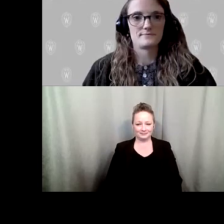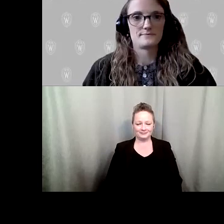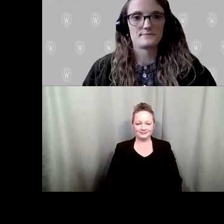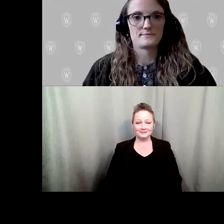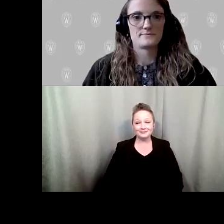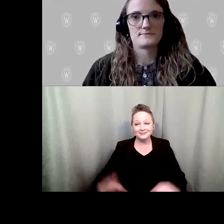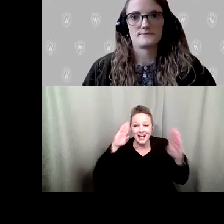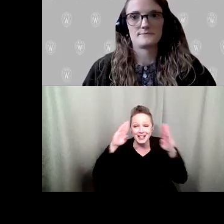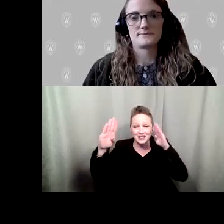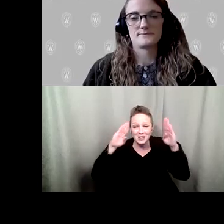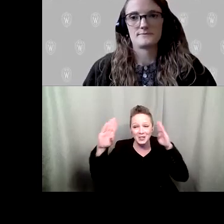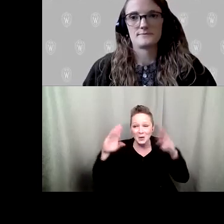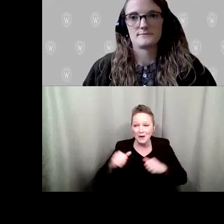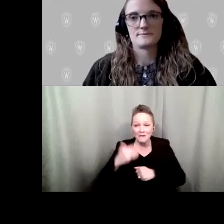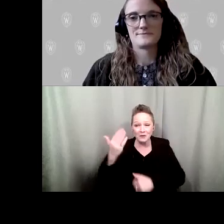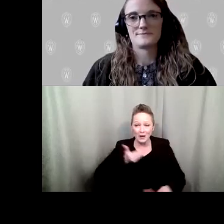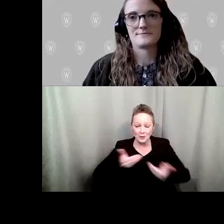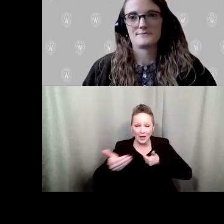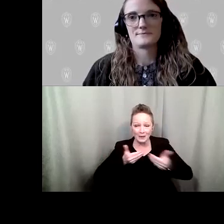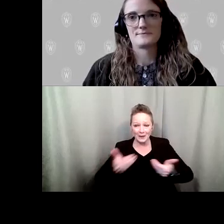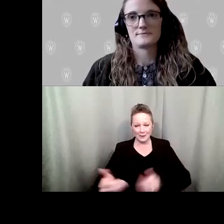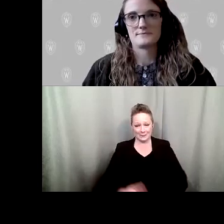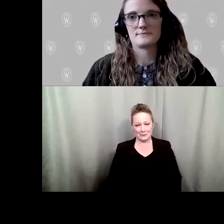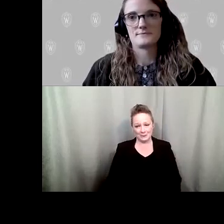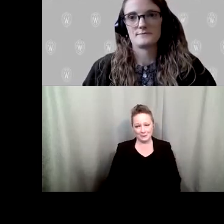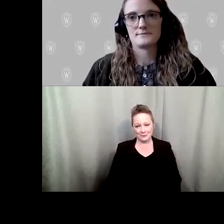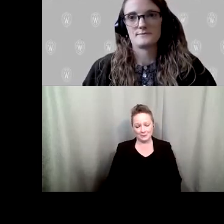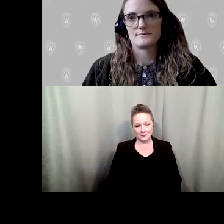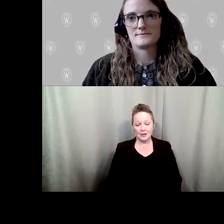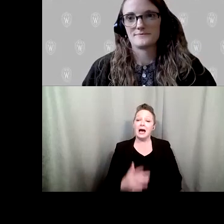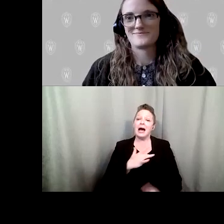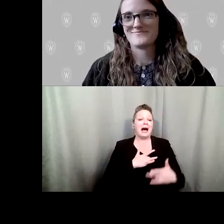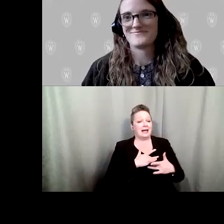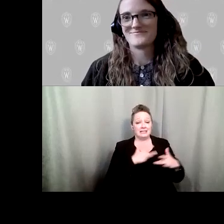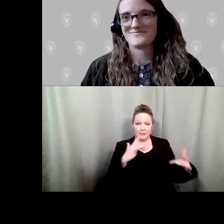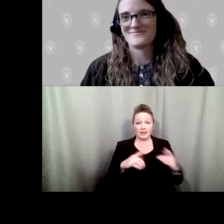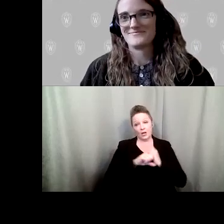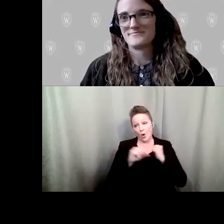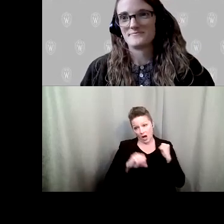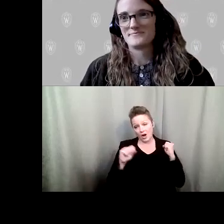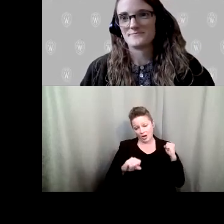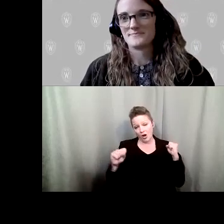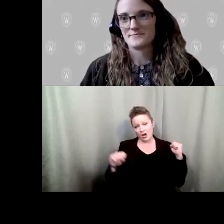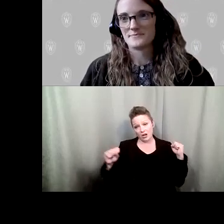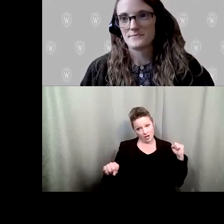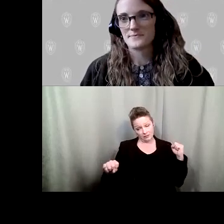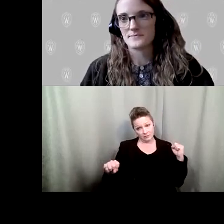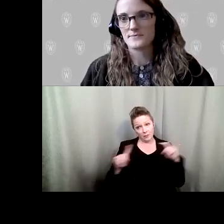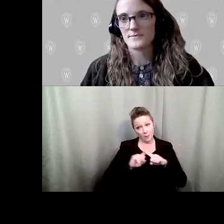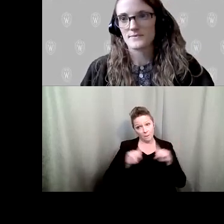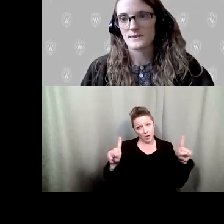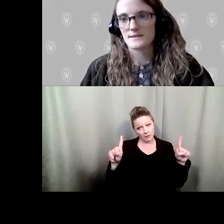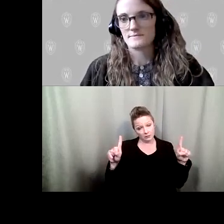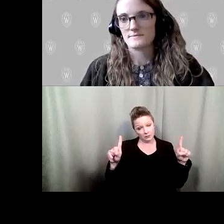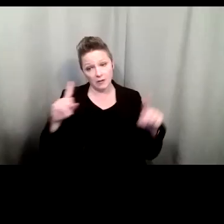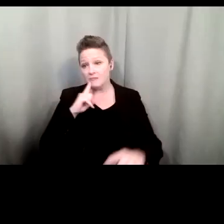Hello everybody and welcome. I usually go on and on and on and I've been told that we have a very